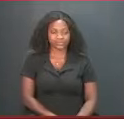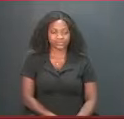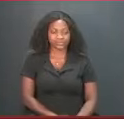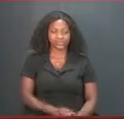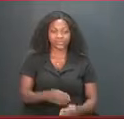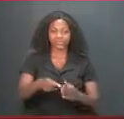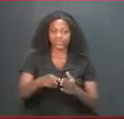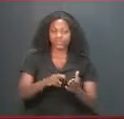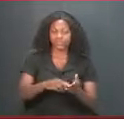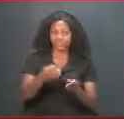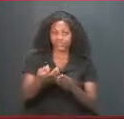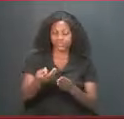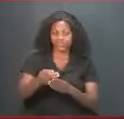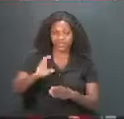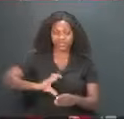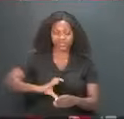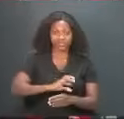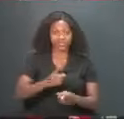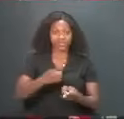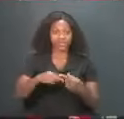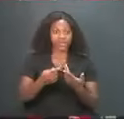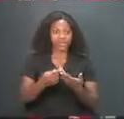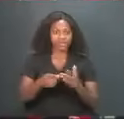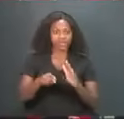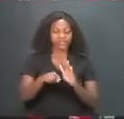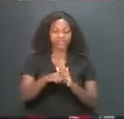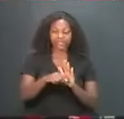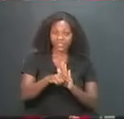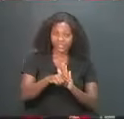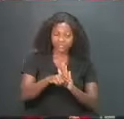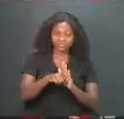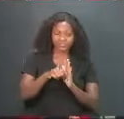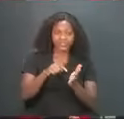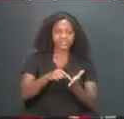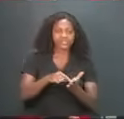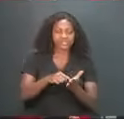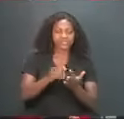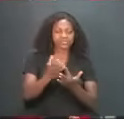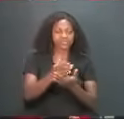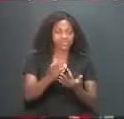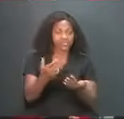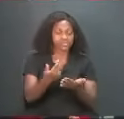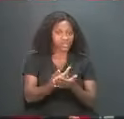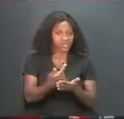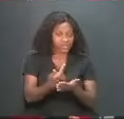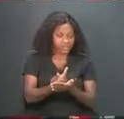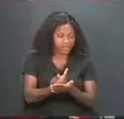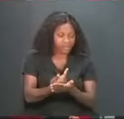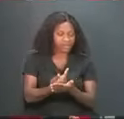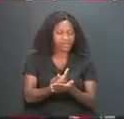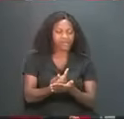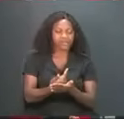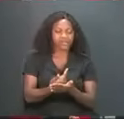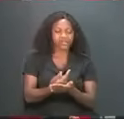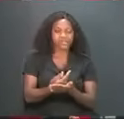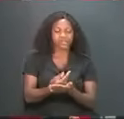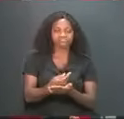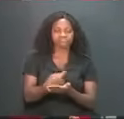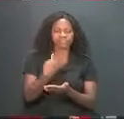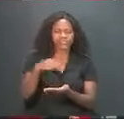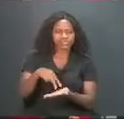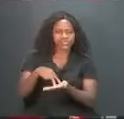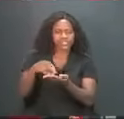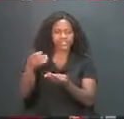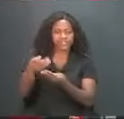Report of the Finance Committee on the indicative debt treatment menus between the Government of the Republic of Ghana represented by the Ministry